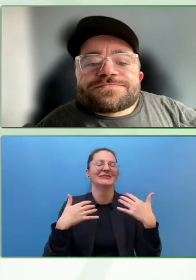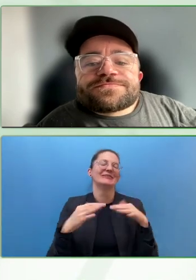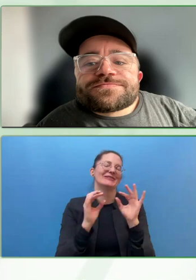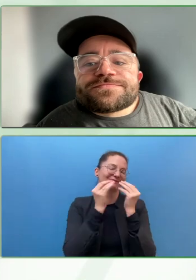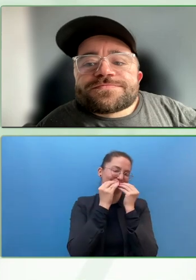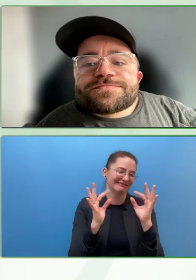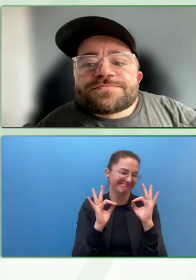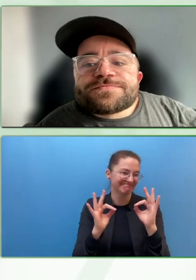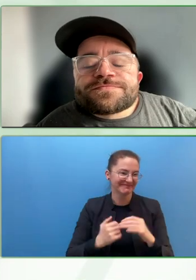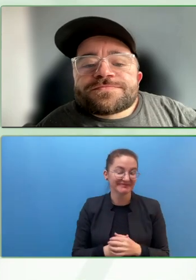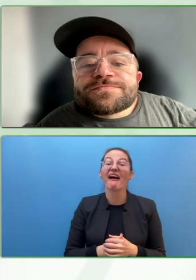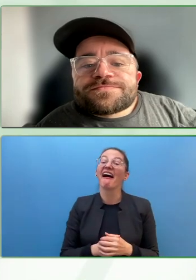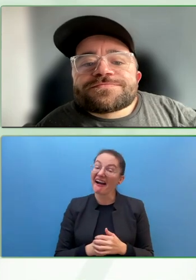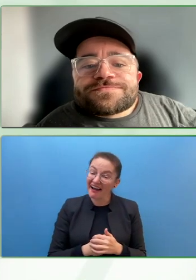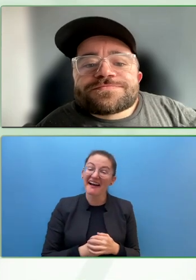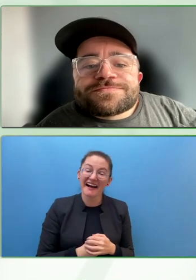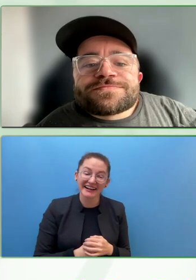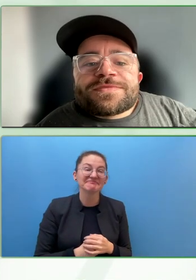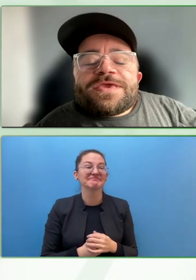staying away from stereotypes, right?